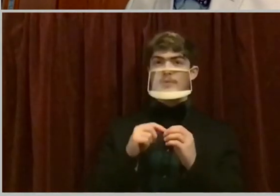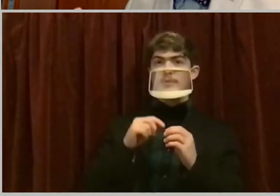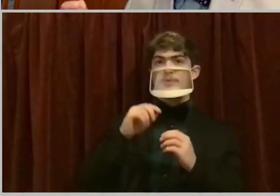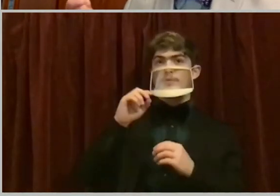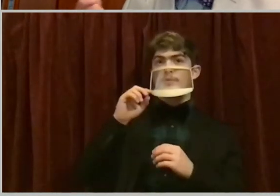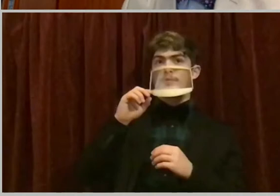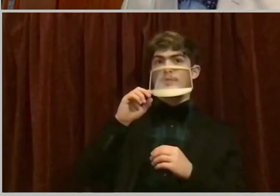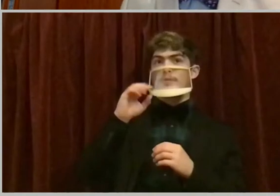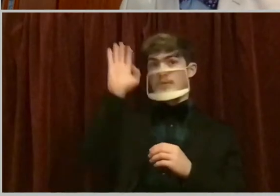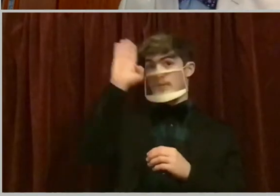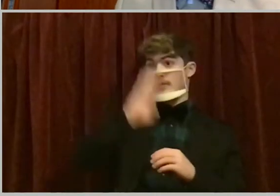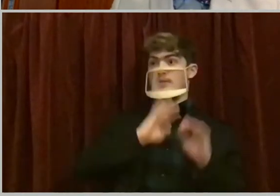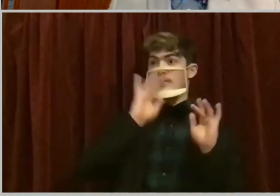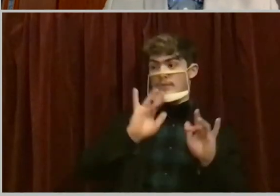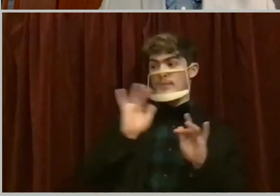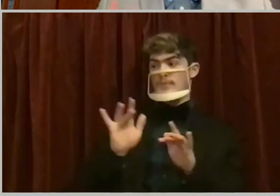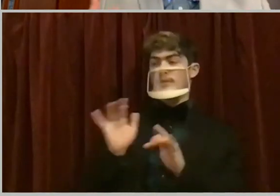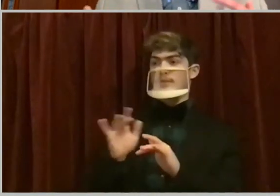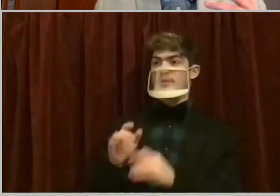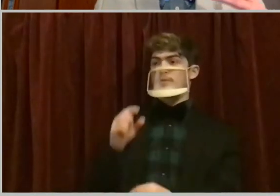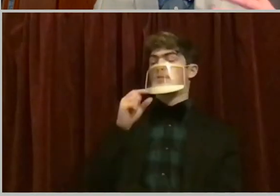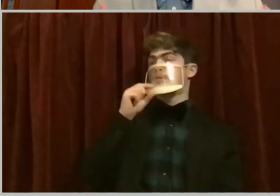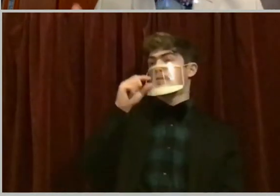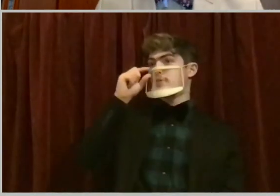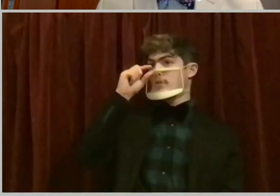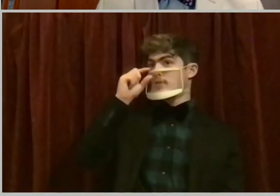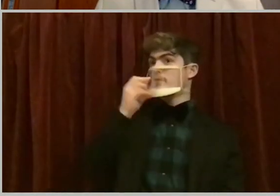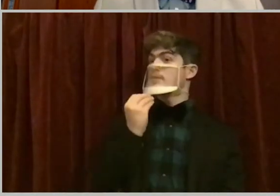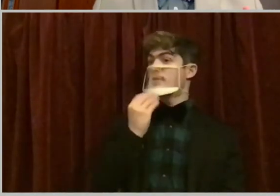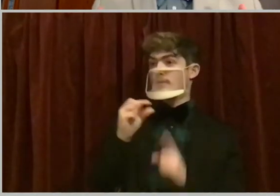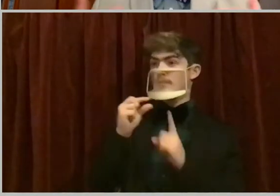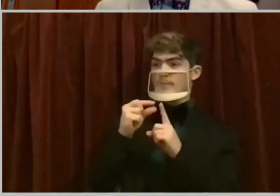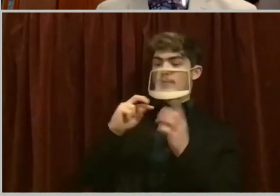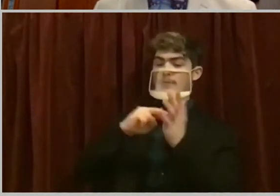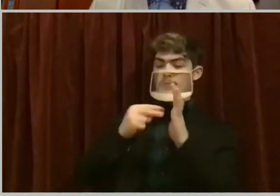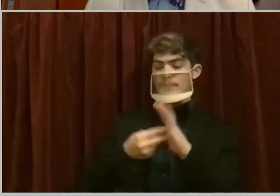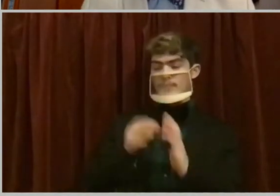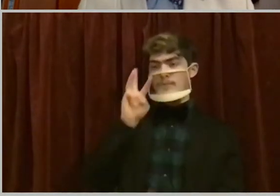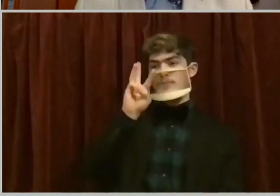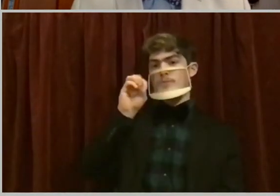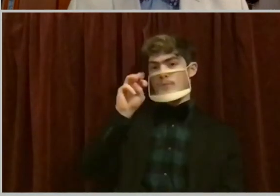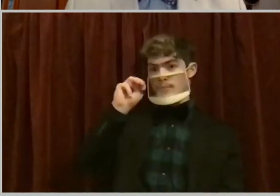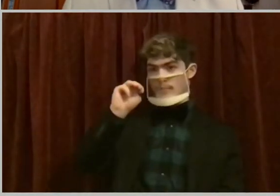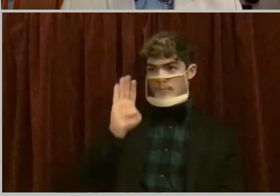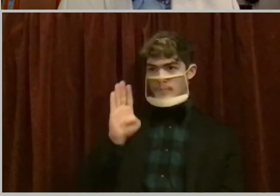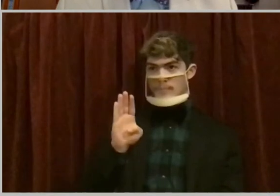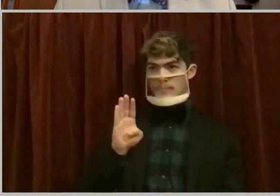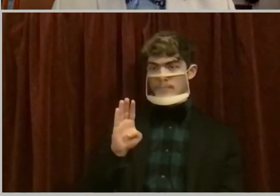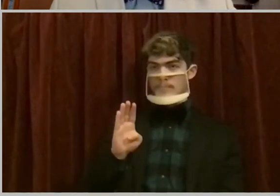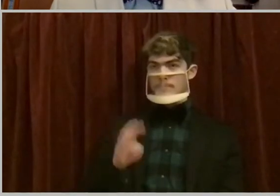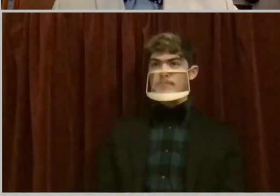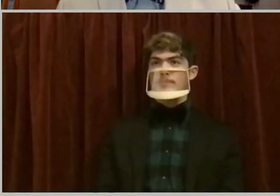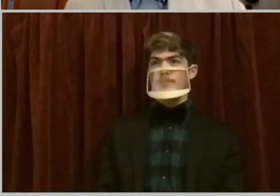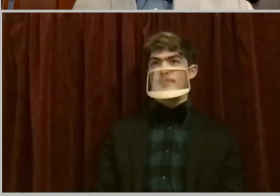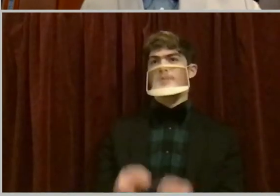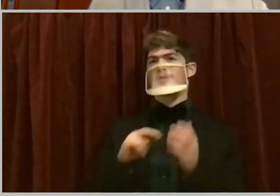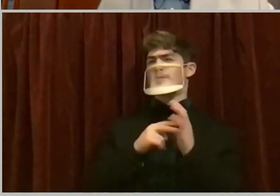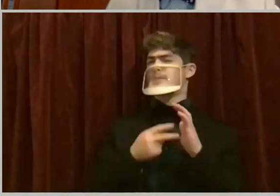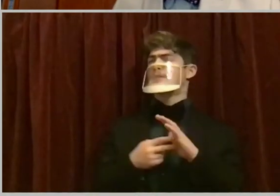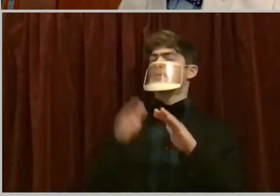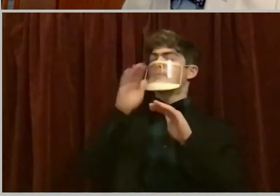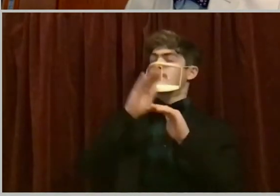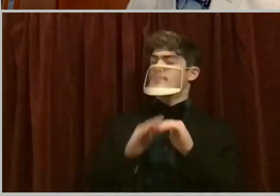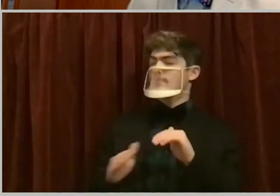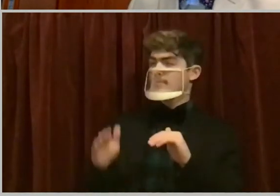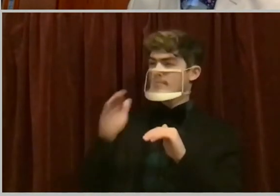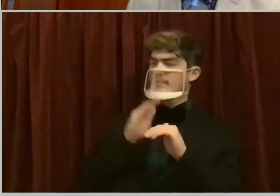the word womb. And it has this description of a tender affection for us, but not just